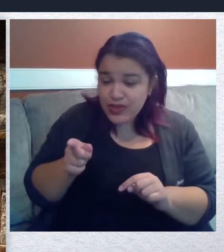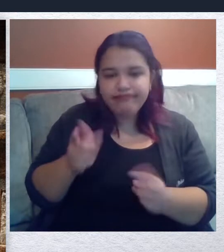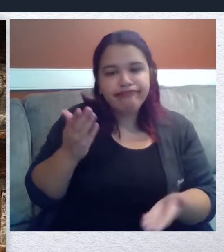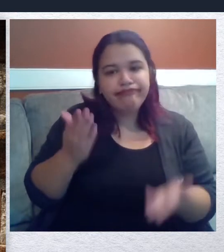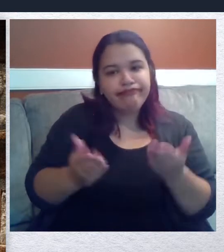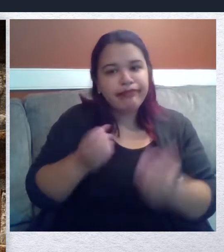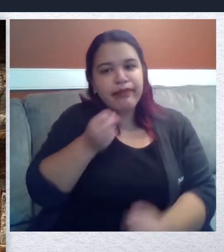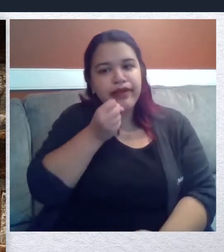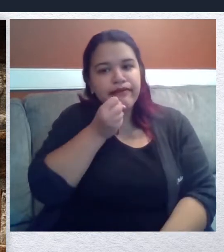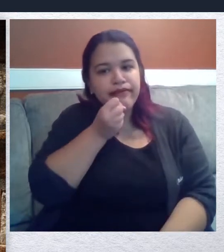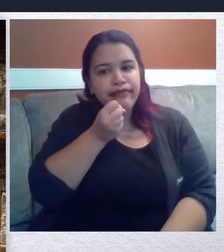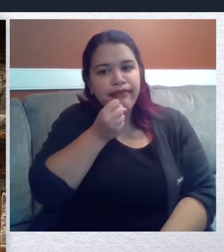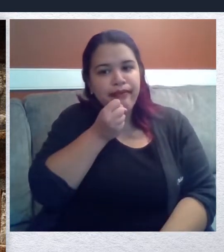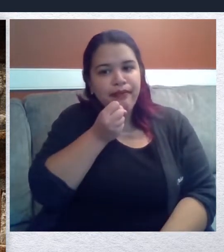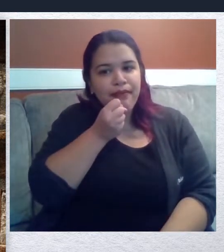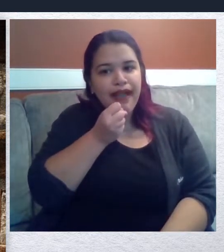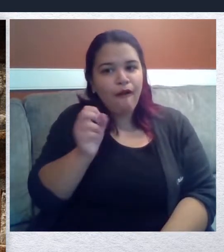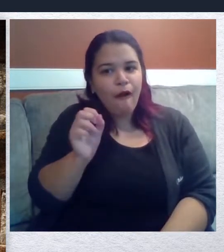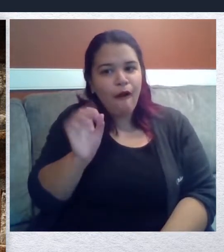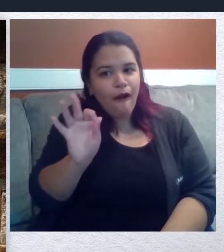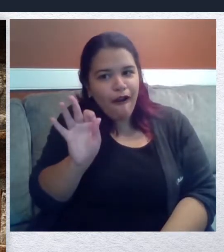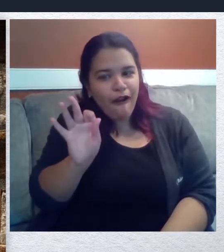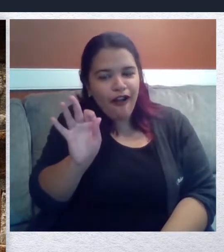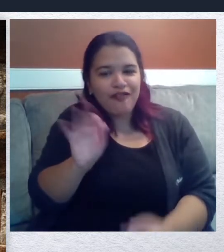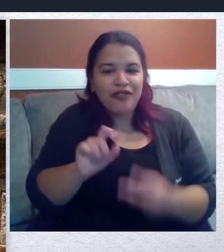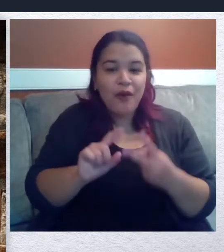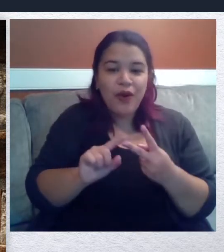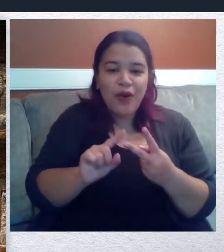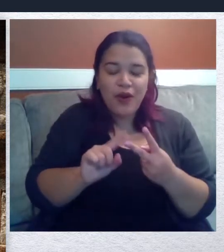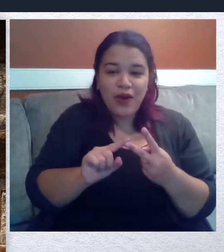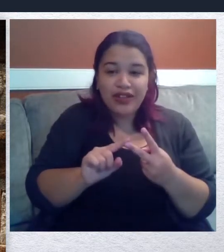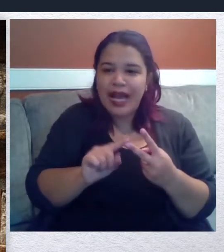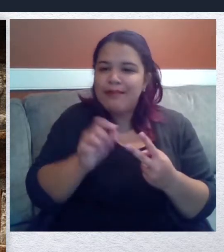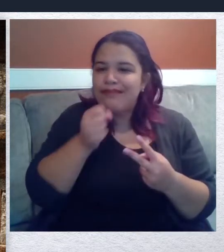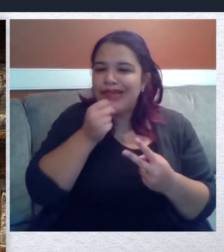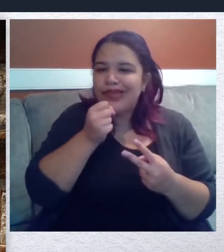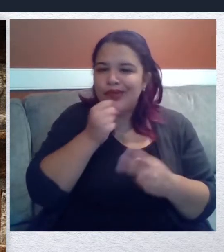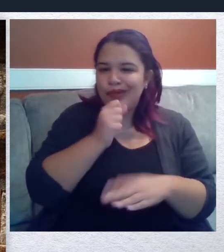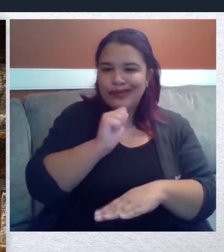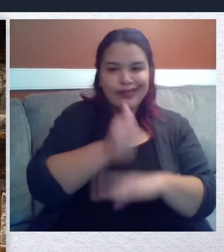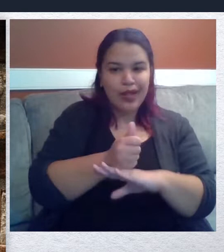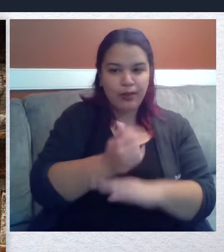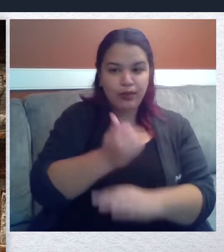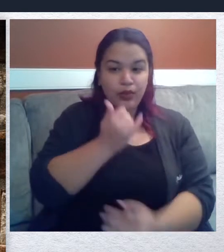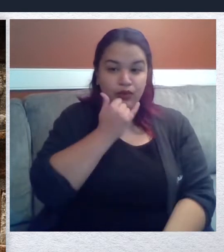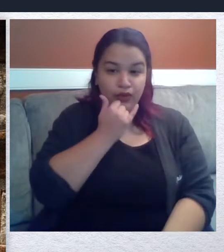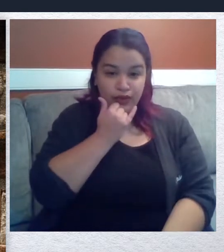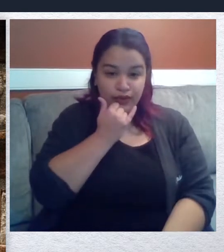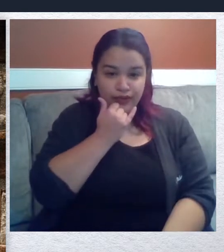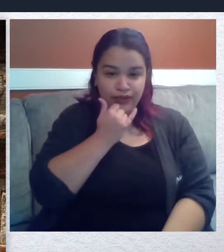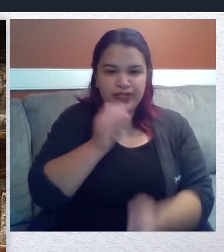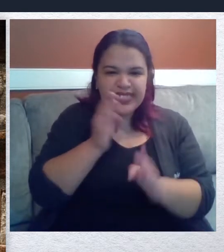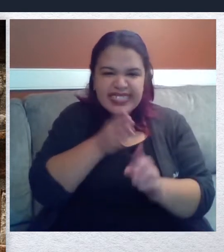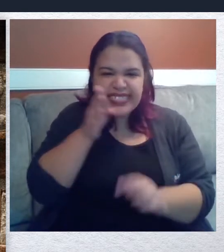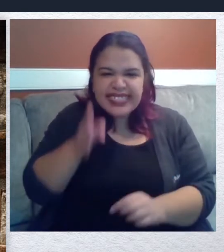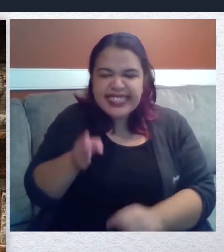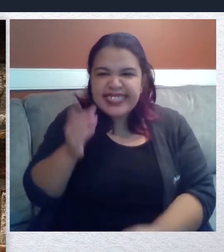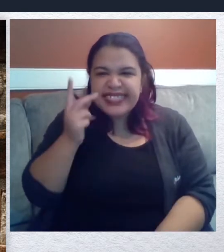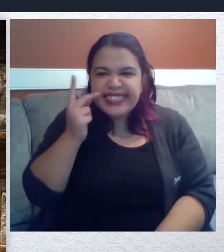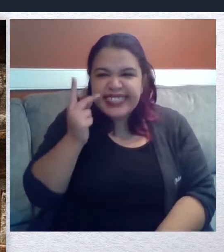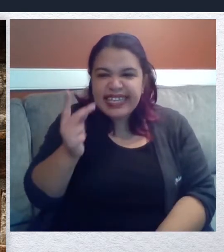mic configured correctly. Just to the right of the microphone icon is the Device Settings